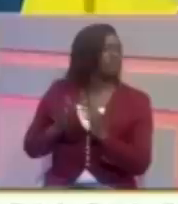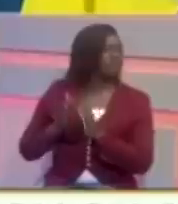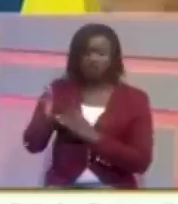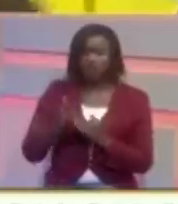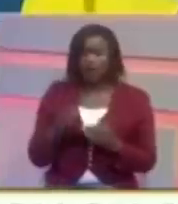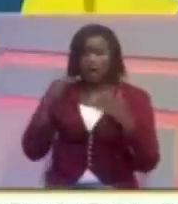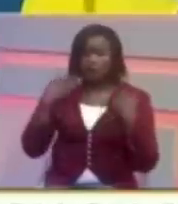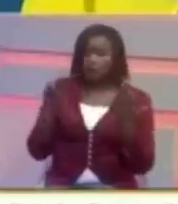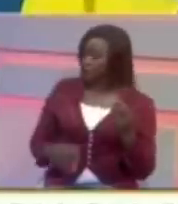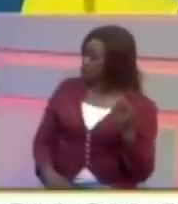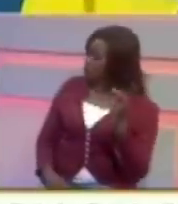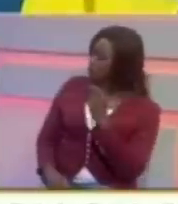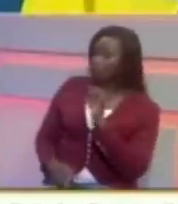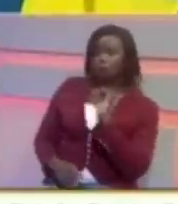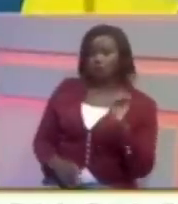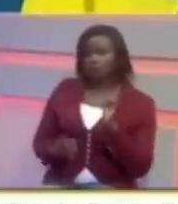it had died or what.